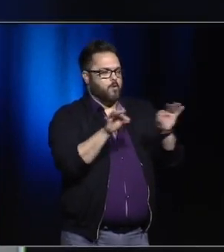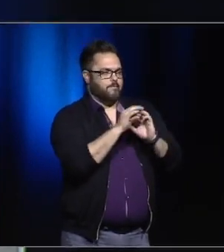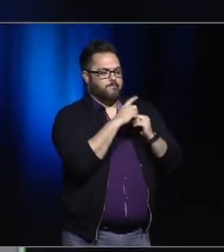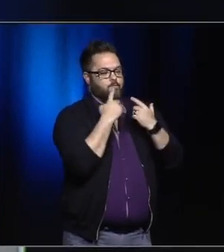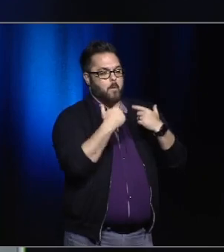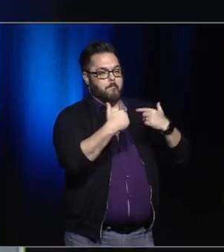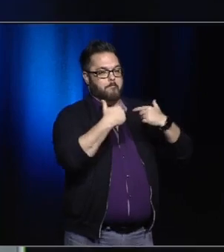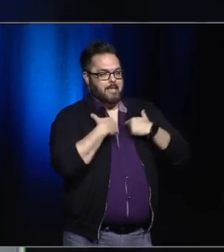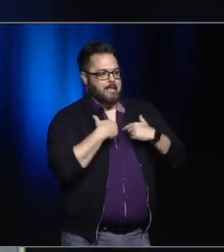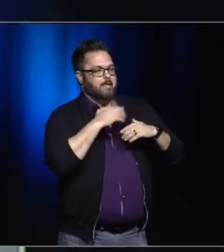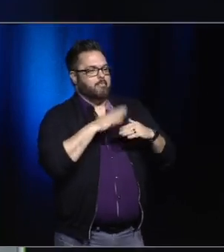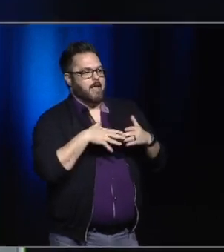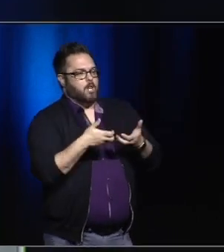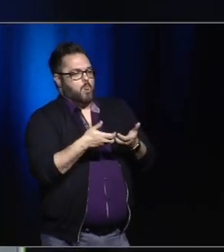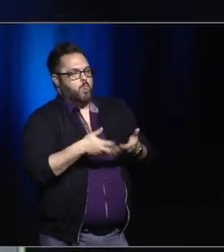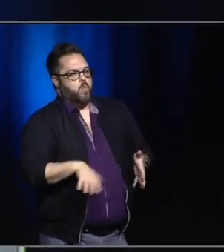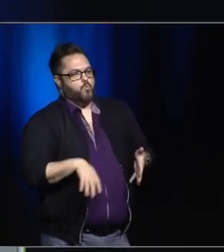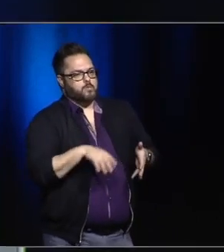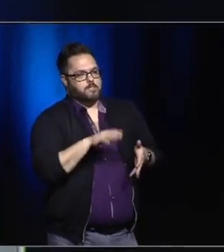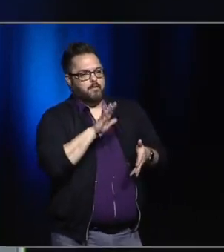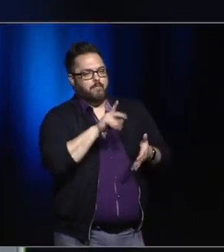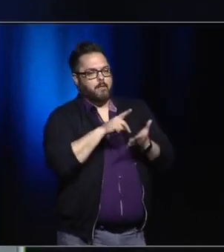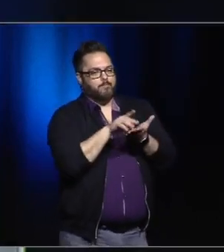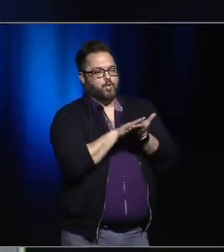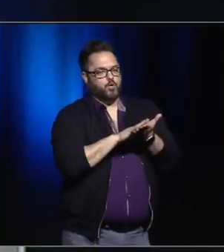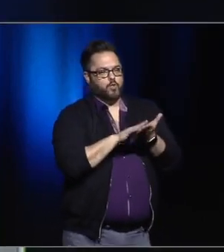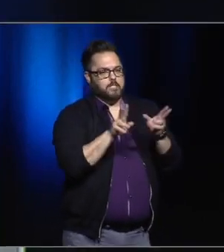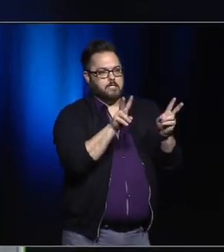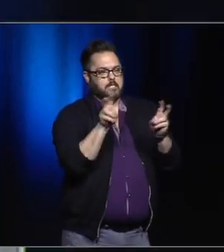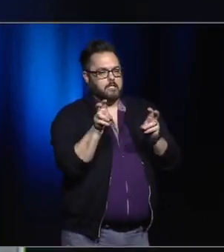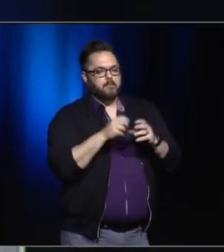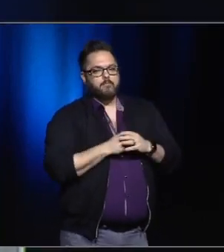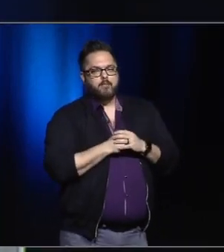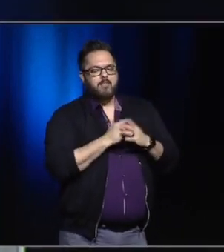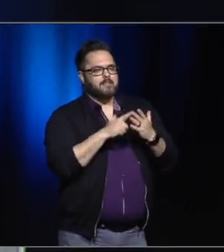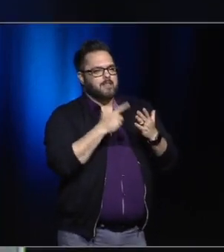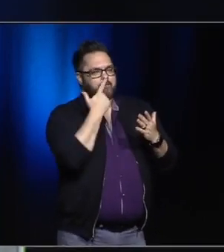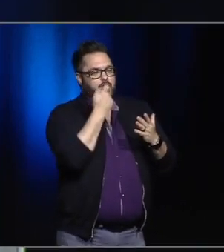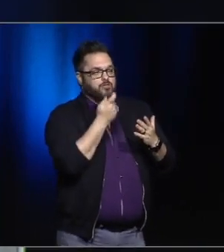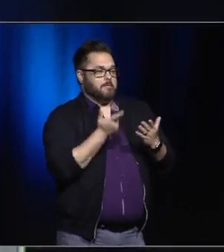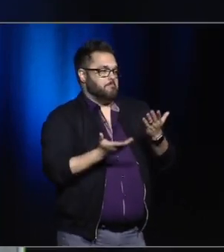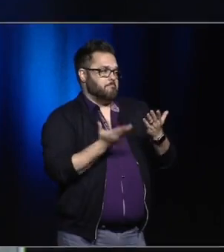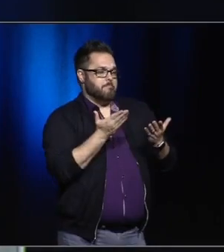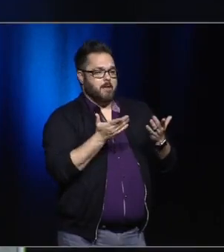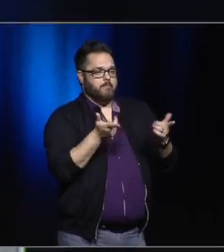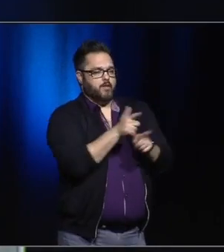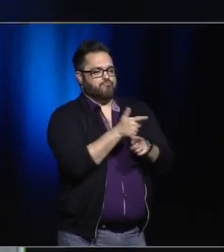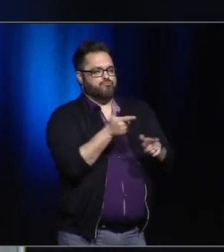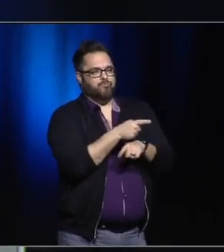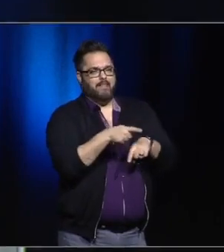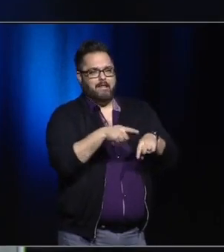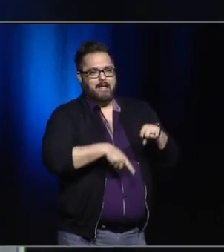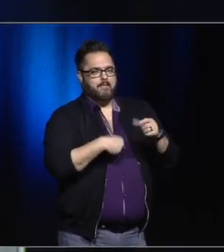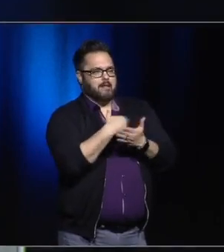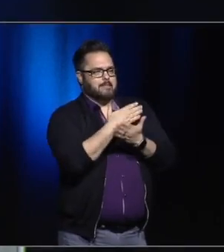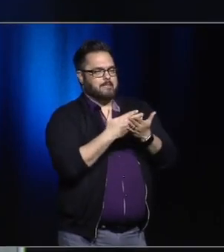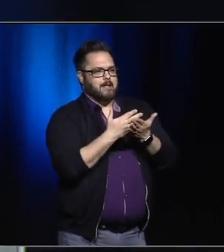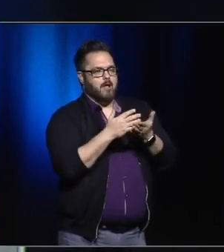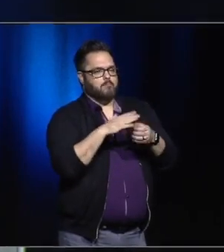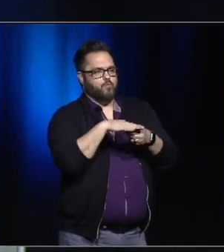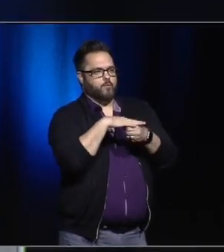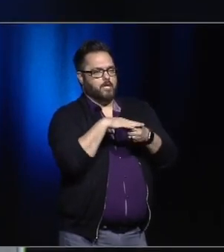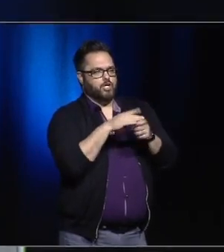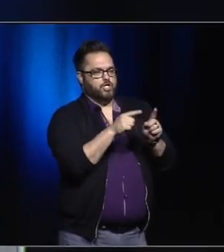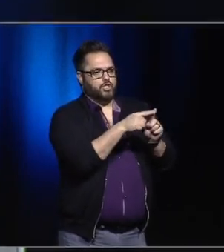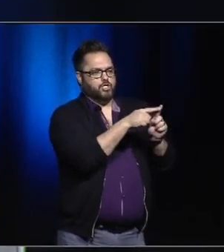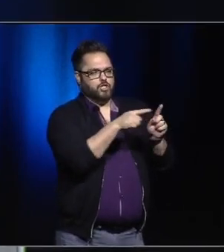on. Like I said, Alana, Alexander, and Sebastian, who's here, around maybe they can't. Maybe there's some region in the genome where they can't.